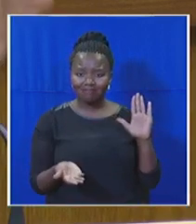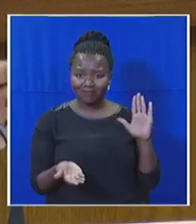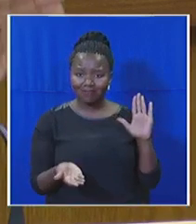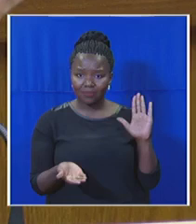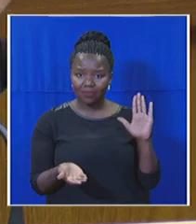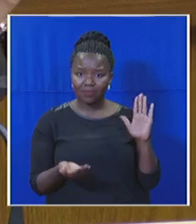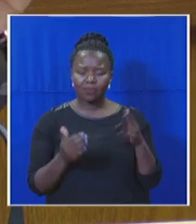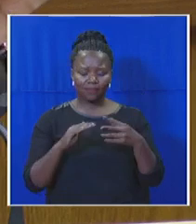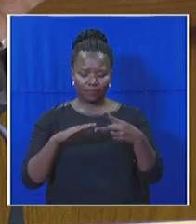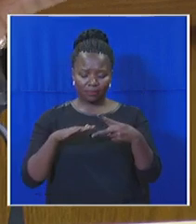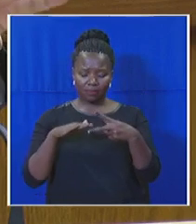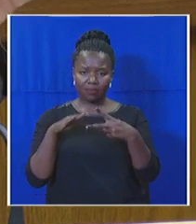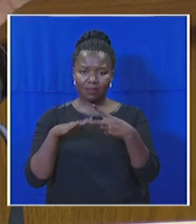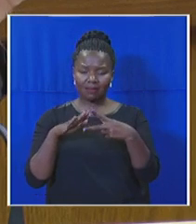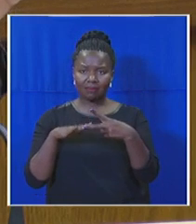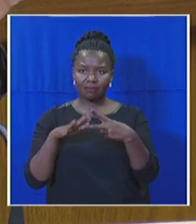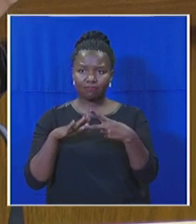With regard to the